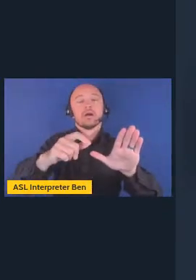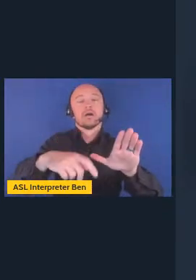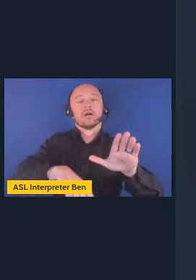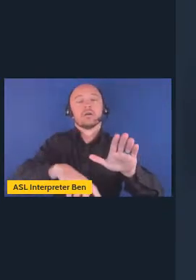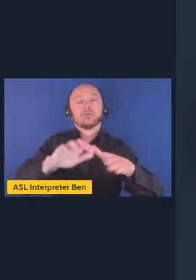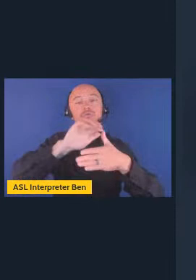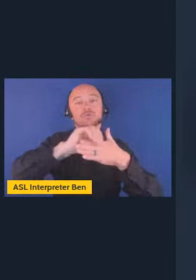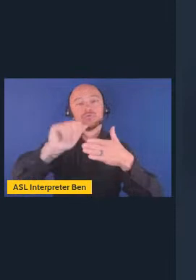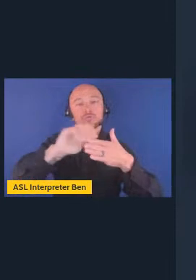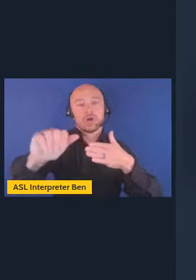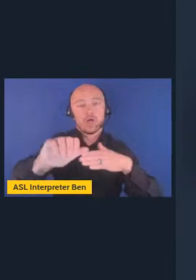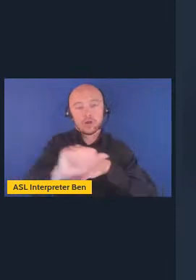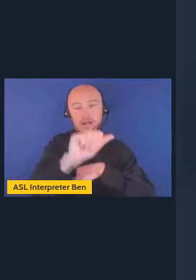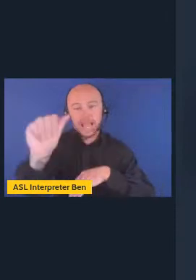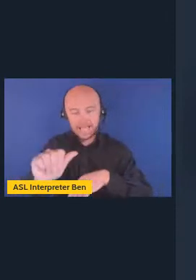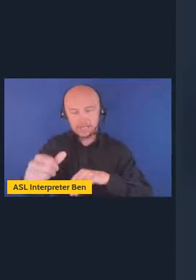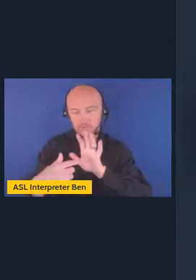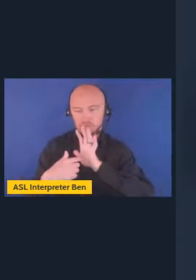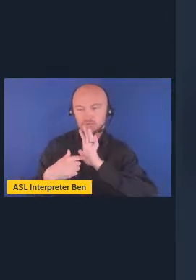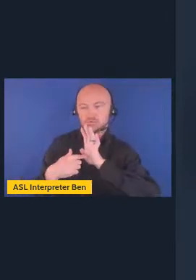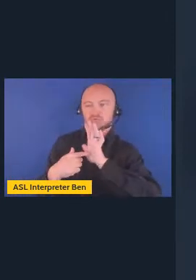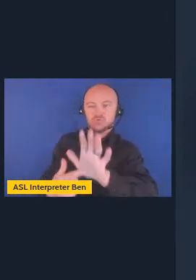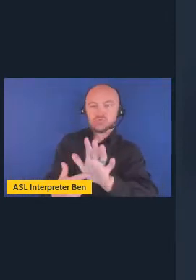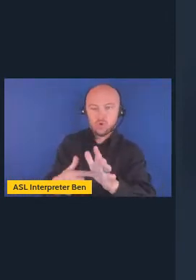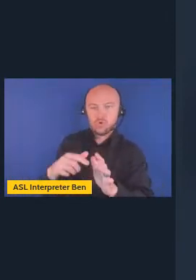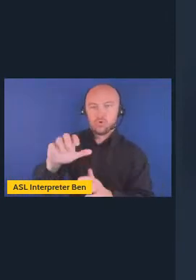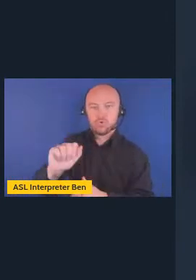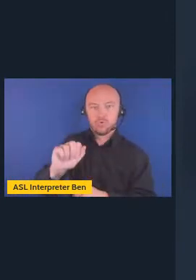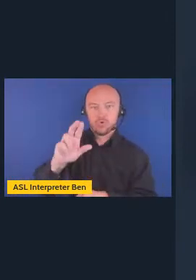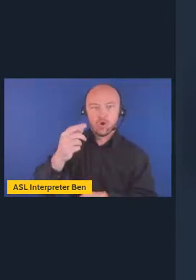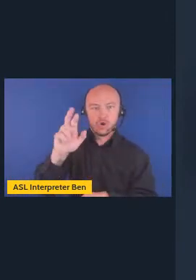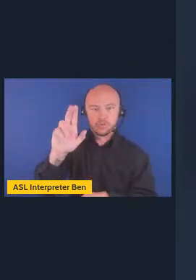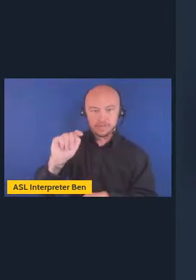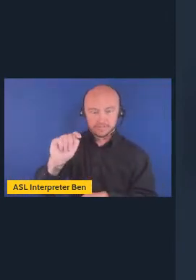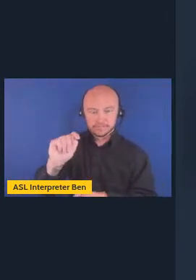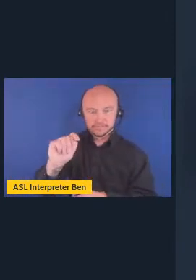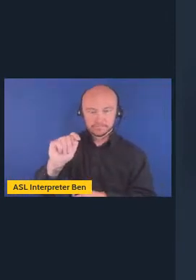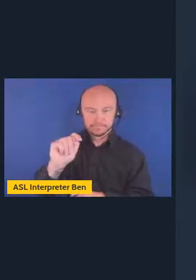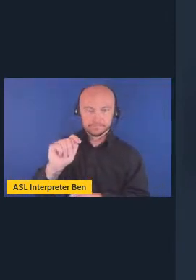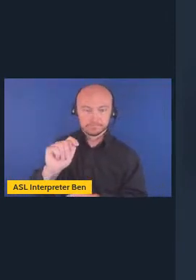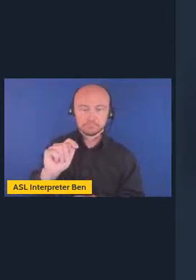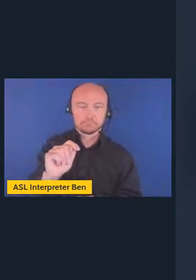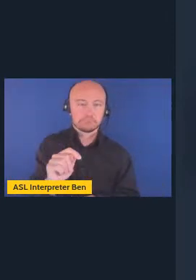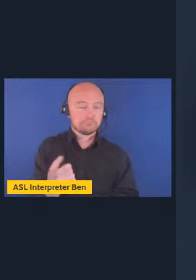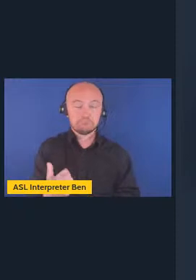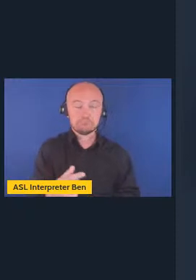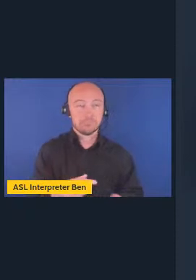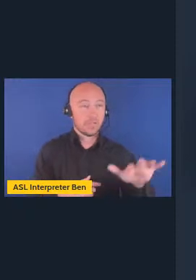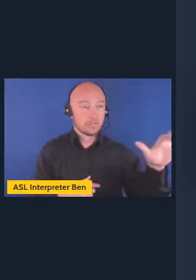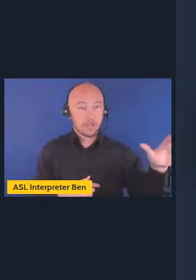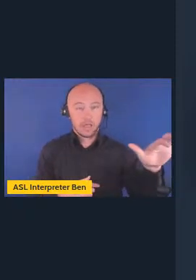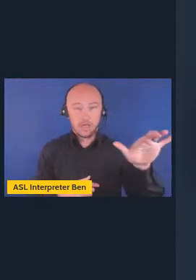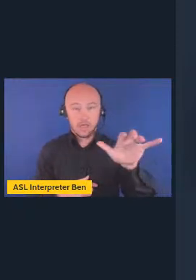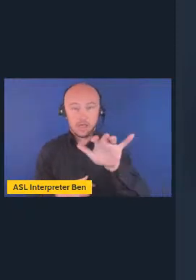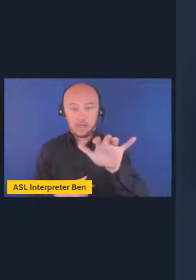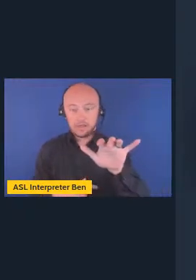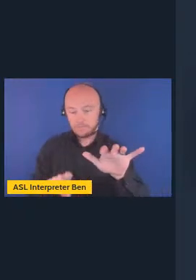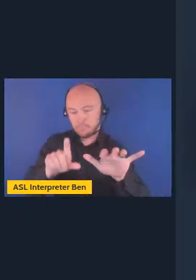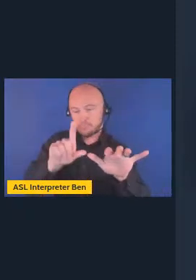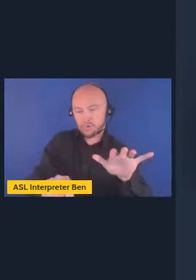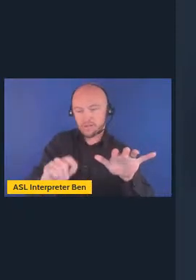where exactly the argument should go. This way they can appear, for example, in the middle of a command that prints a nice hello